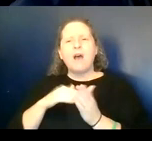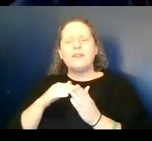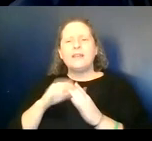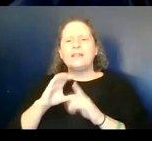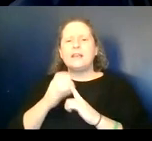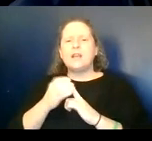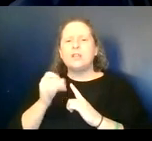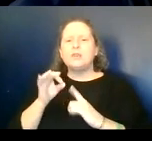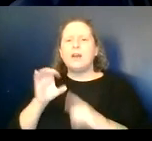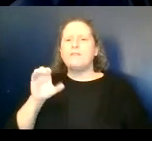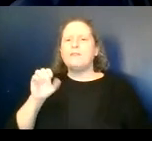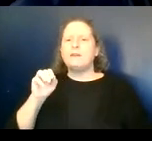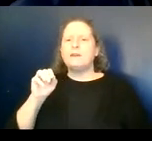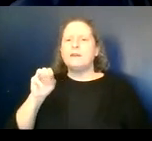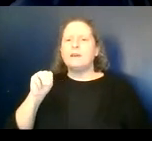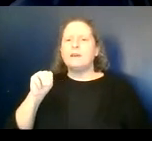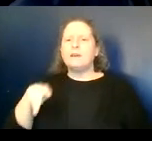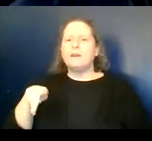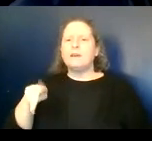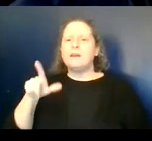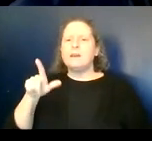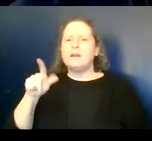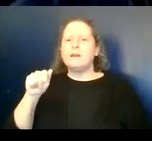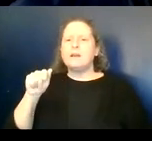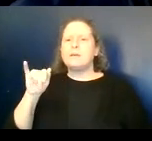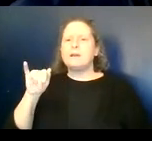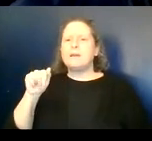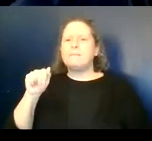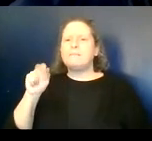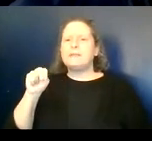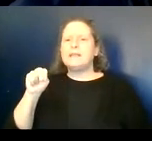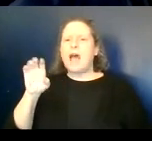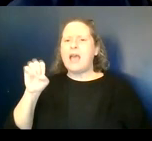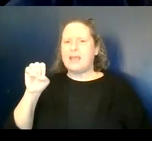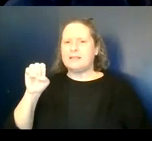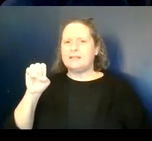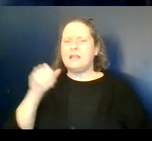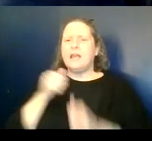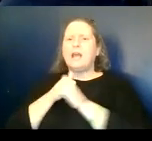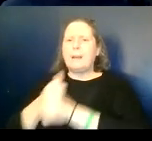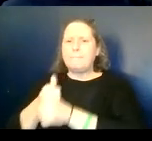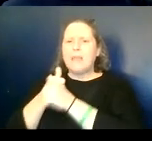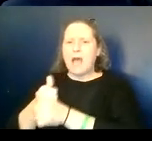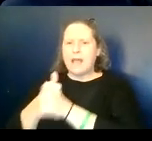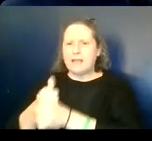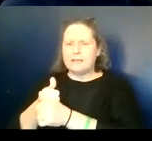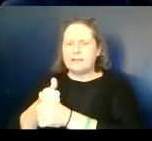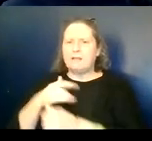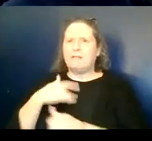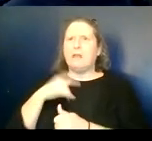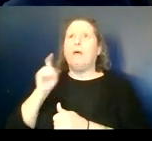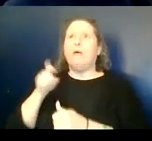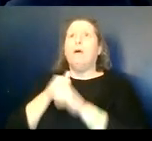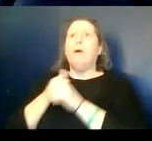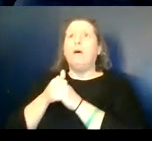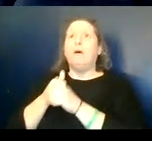whether it's developmental or physical, people that have needs that they require support for. We're sort of,